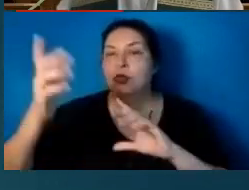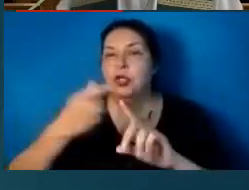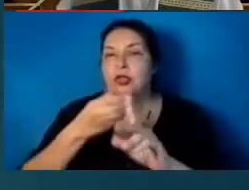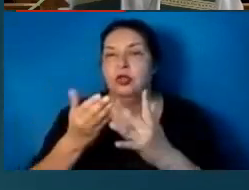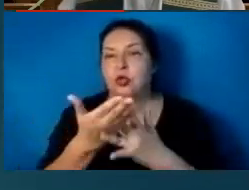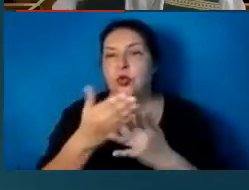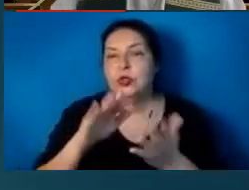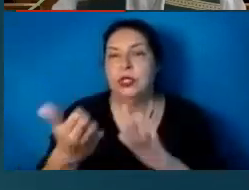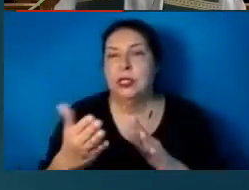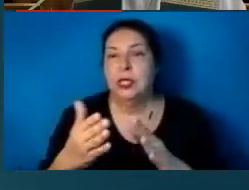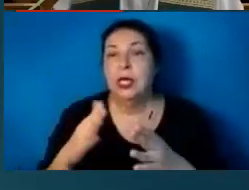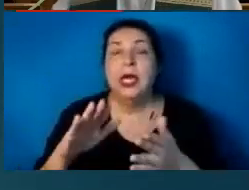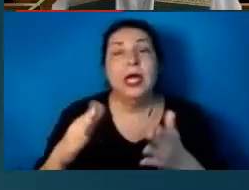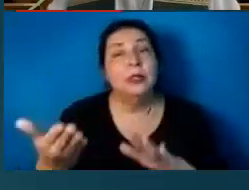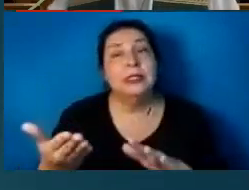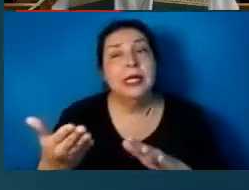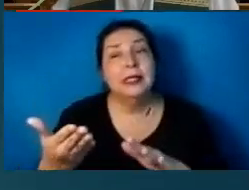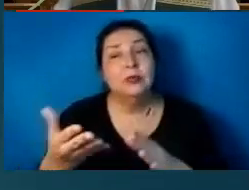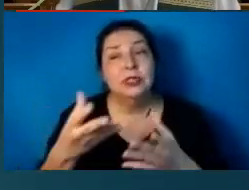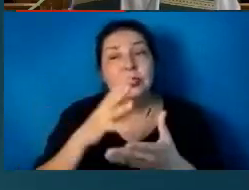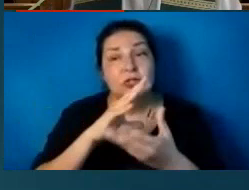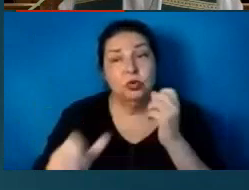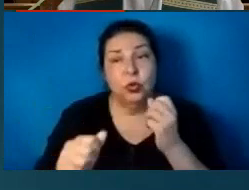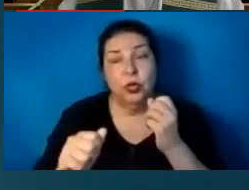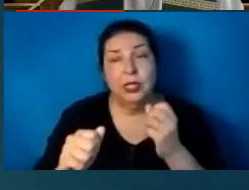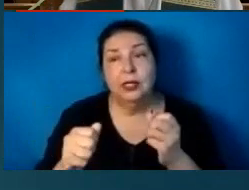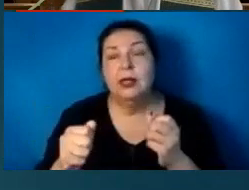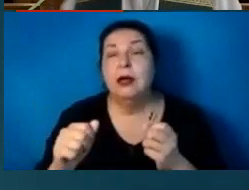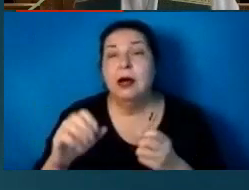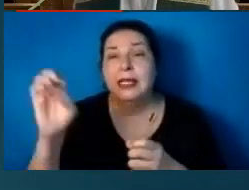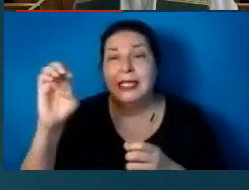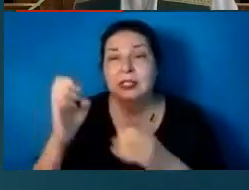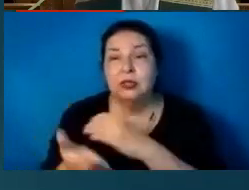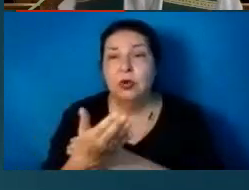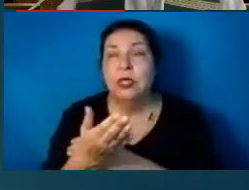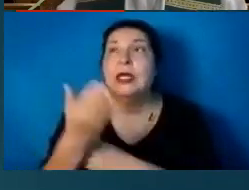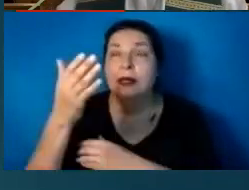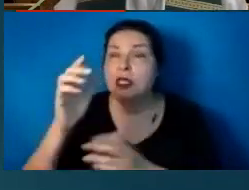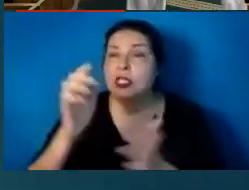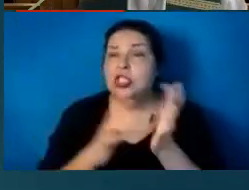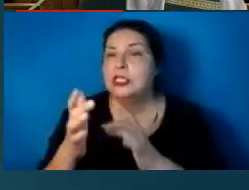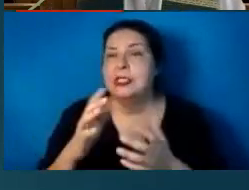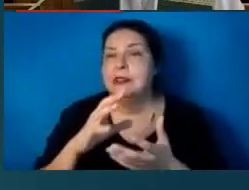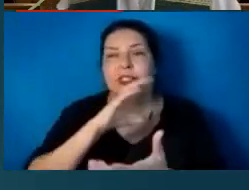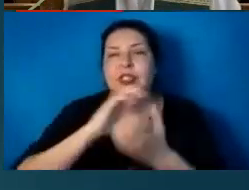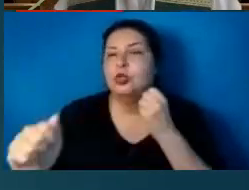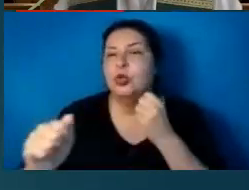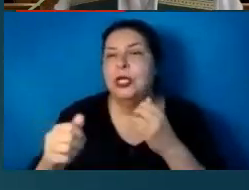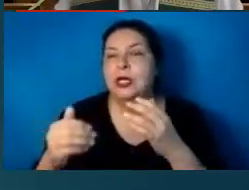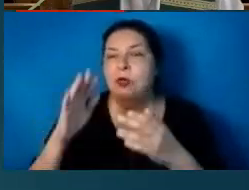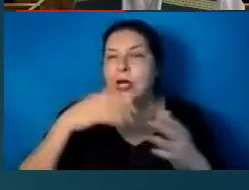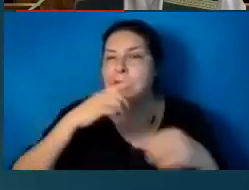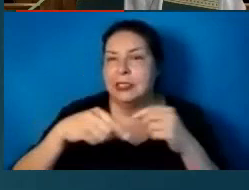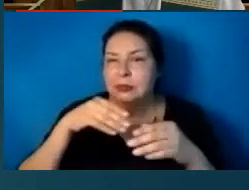Easter morning, he destroyed death in his path. Of course, this is the already not yet part